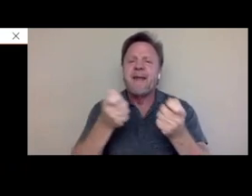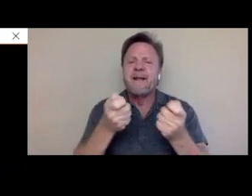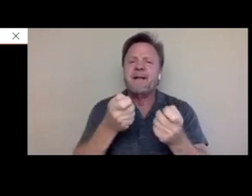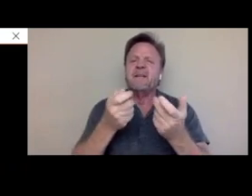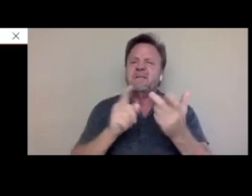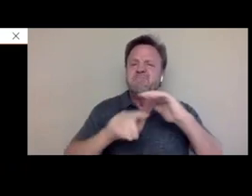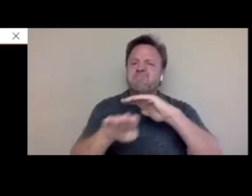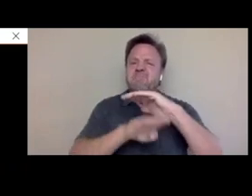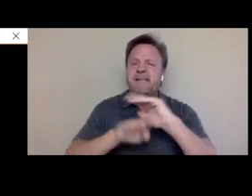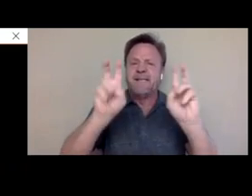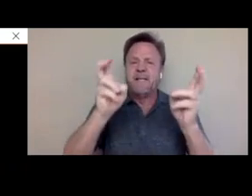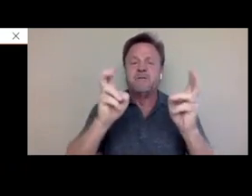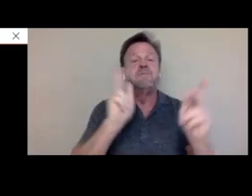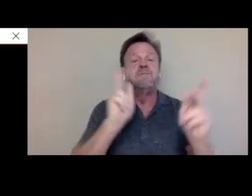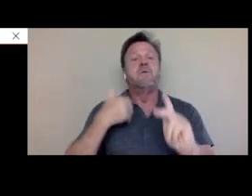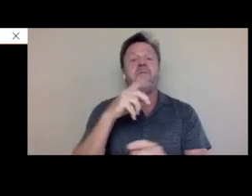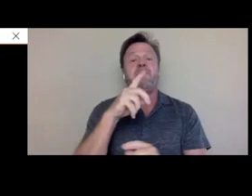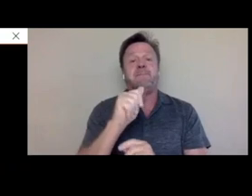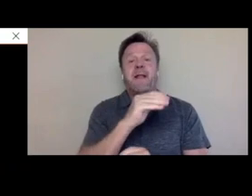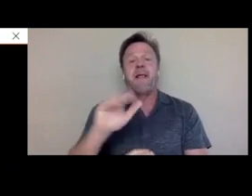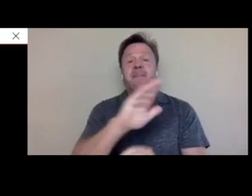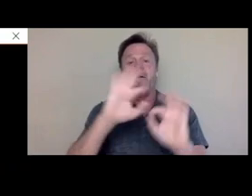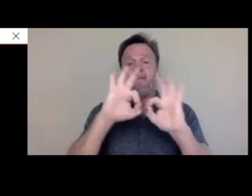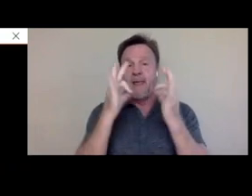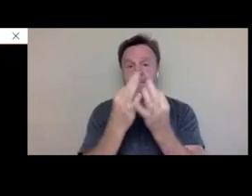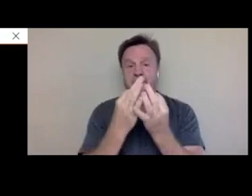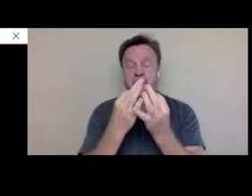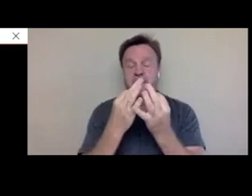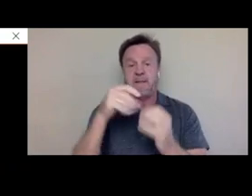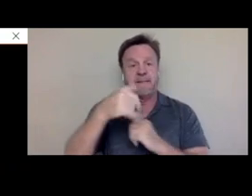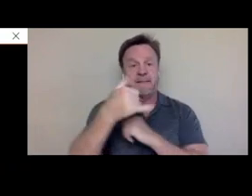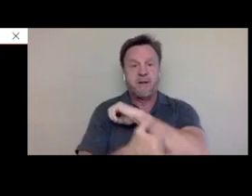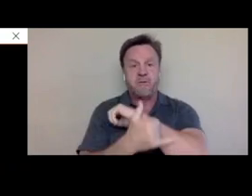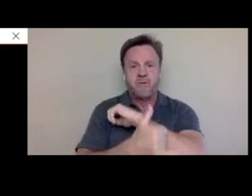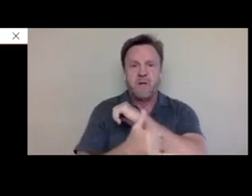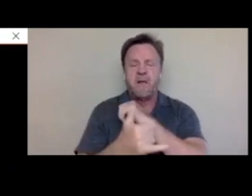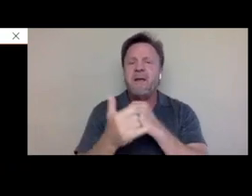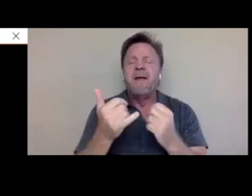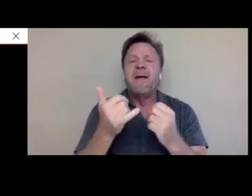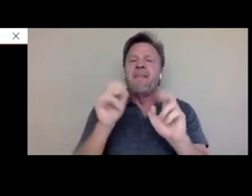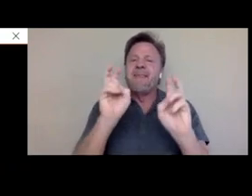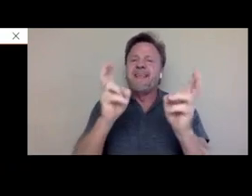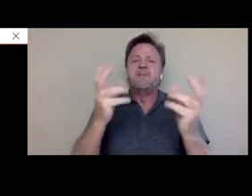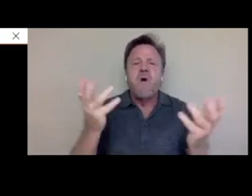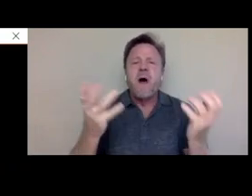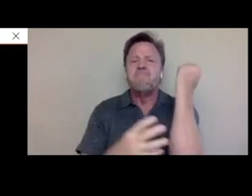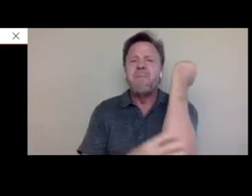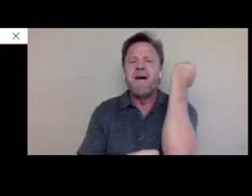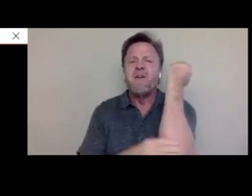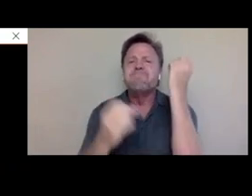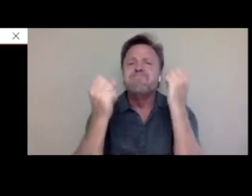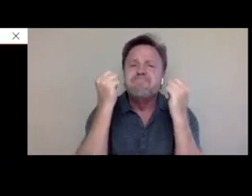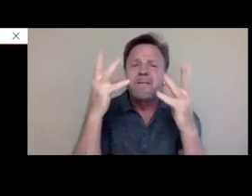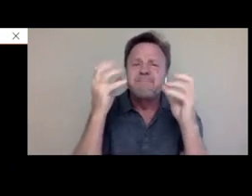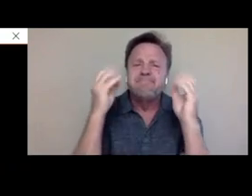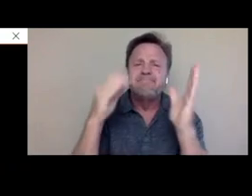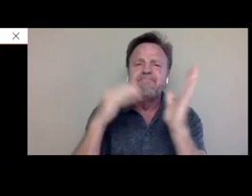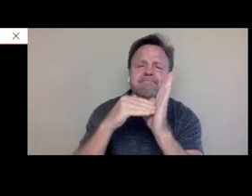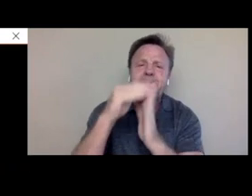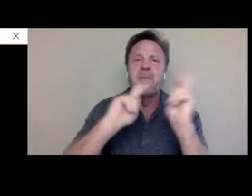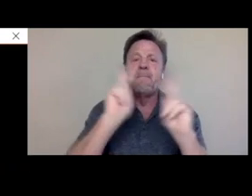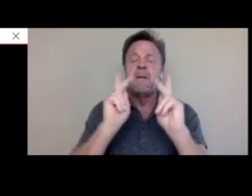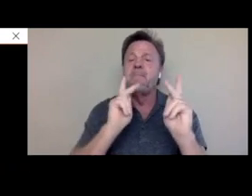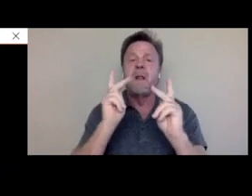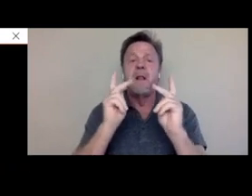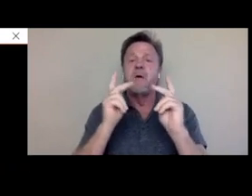with disabilities and their families in this country, and that are issues of poverty. Millions of people with disabilities are confronted by poverty